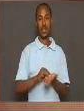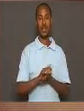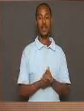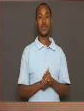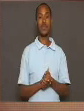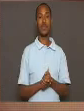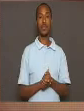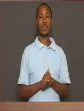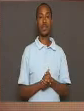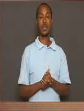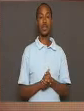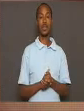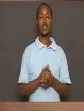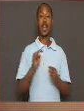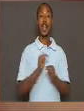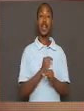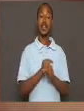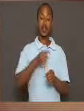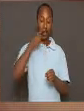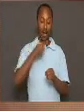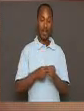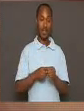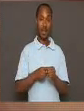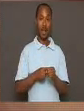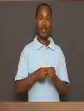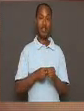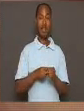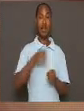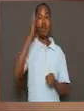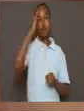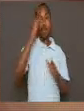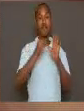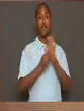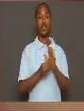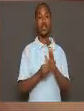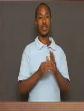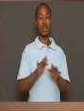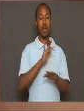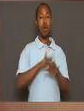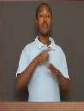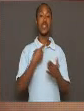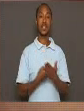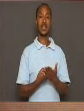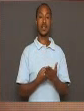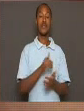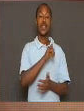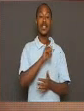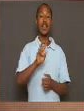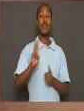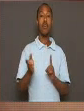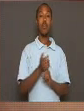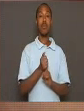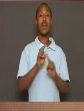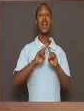The nature of the gas has no effect on this. The same volumes